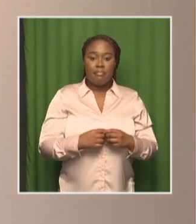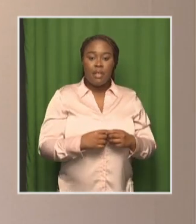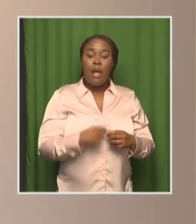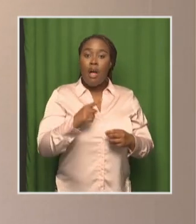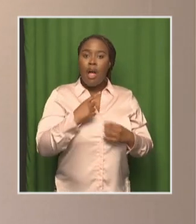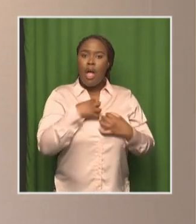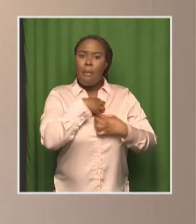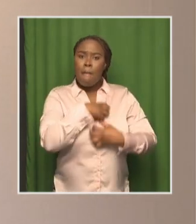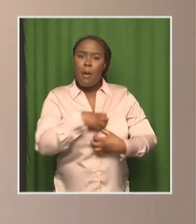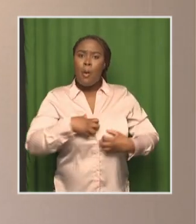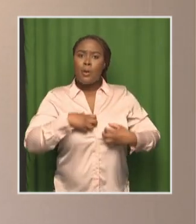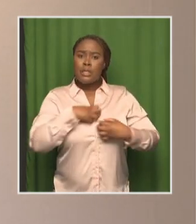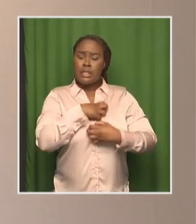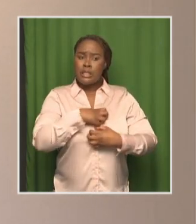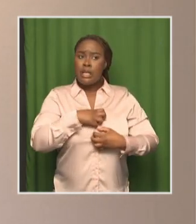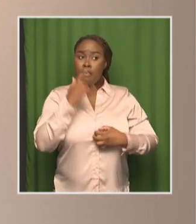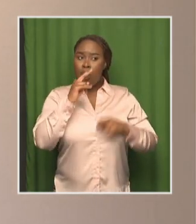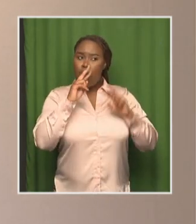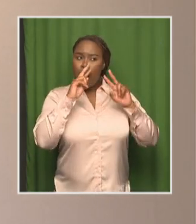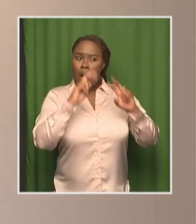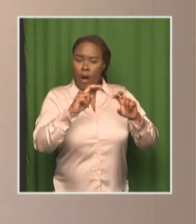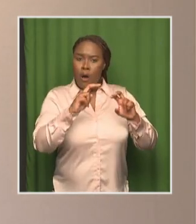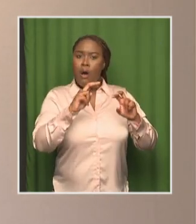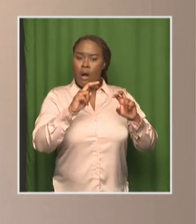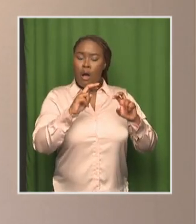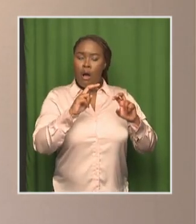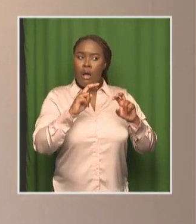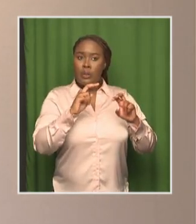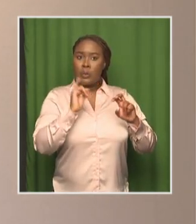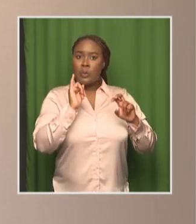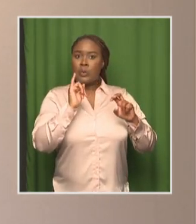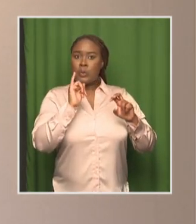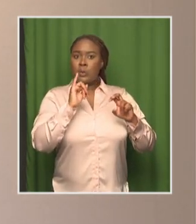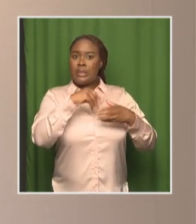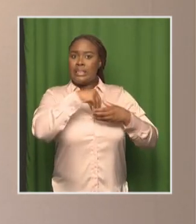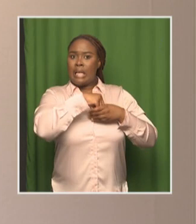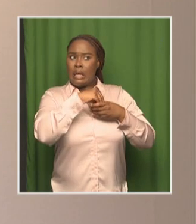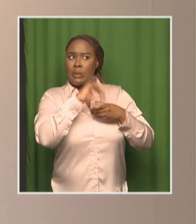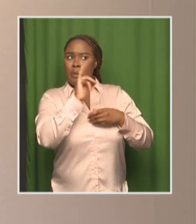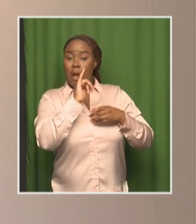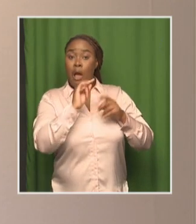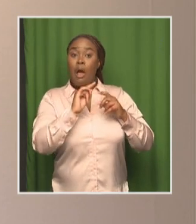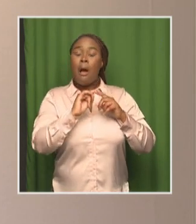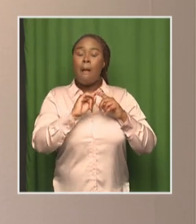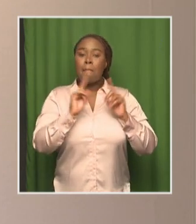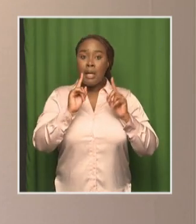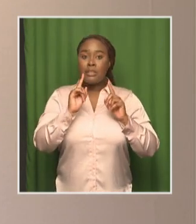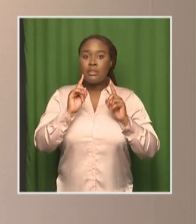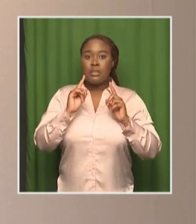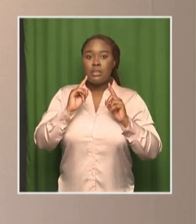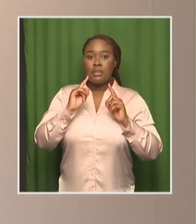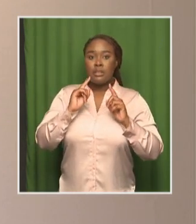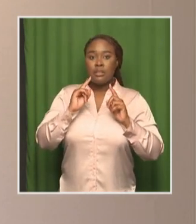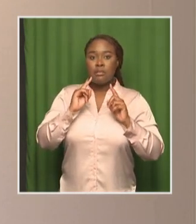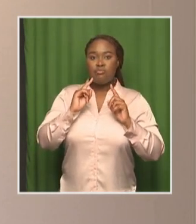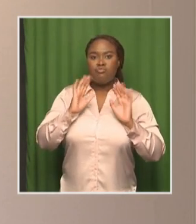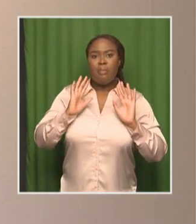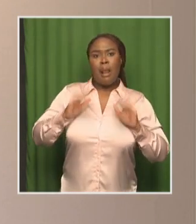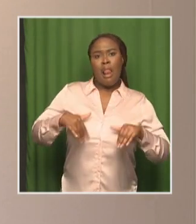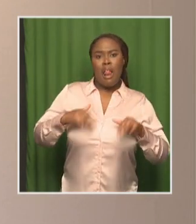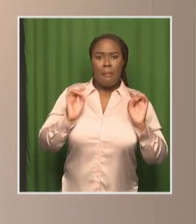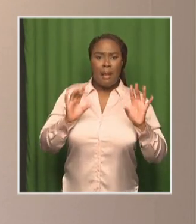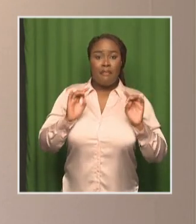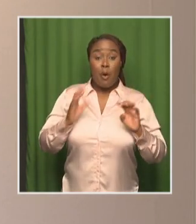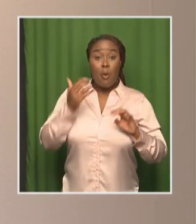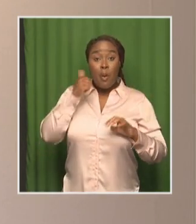playful. Growing up, I was very a playful person, but very straightforward when coming to being